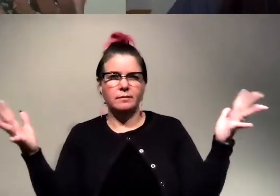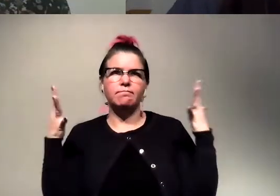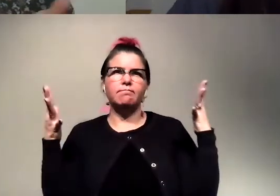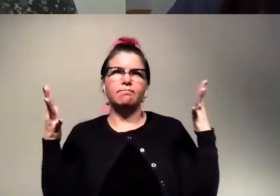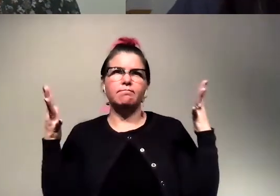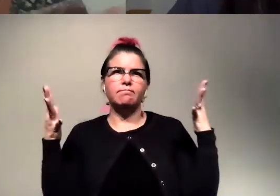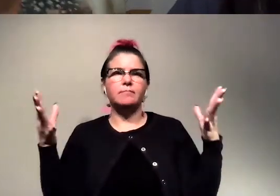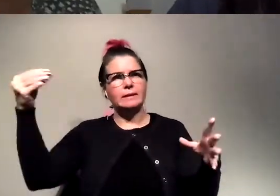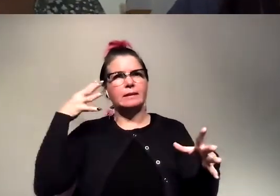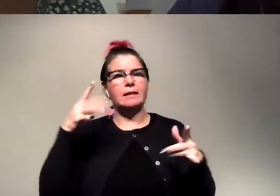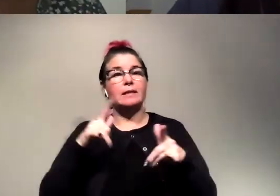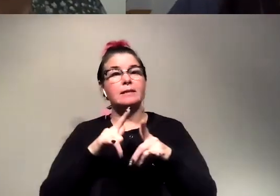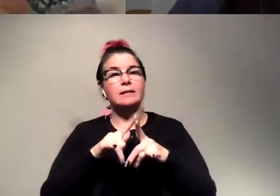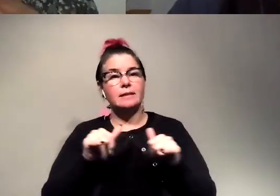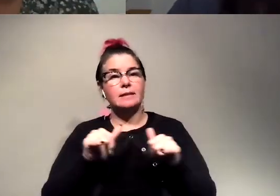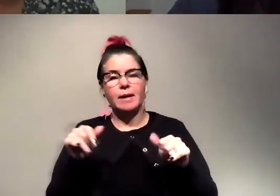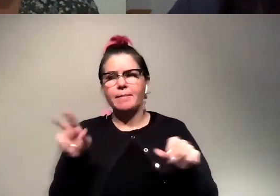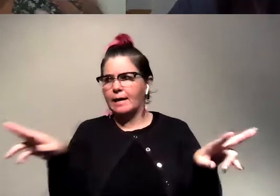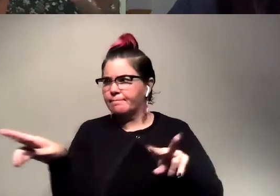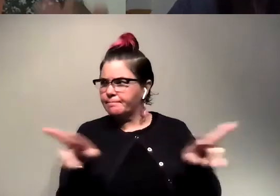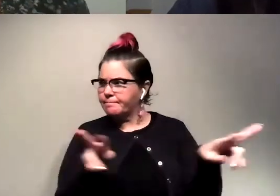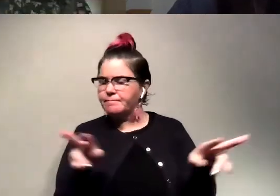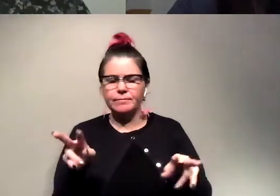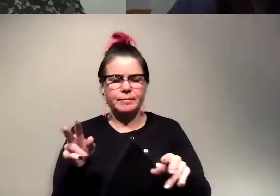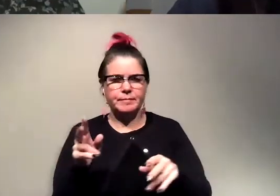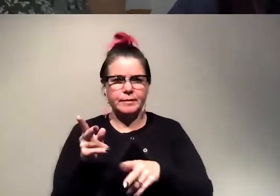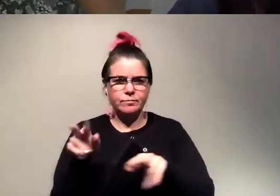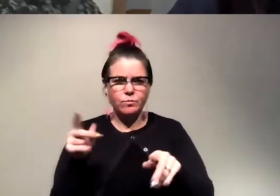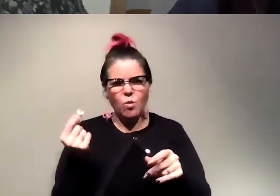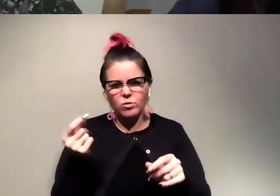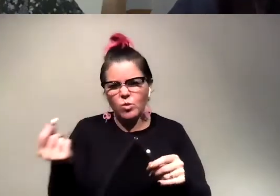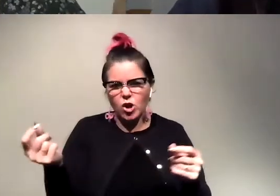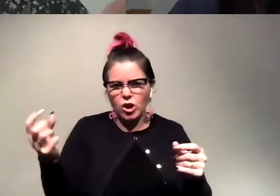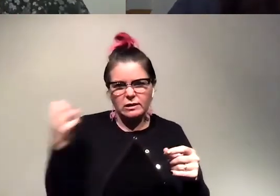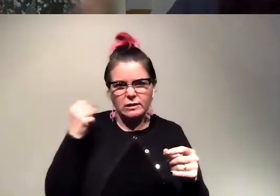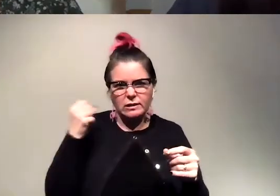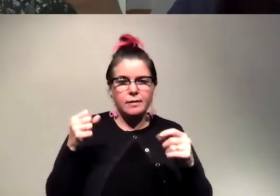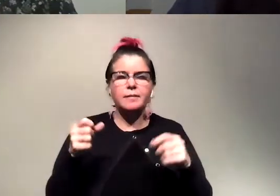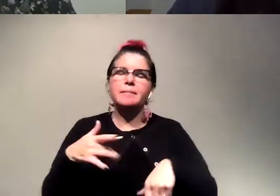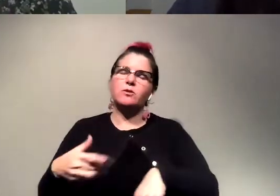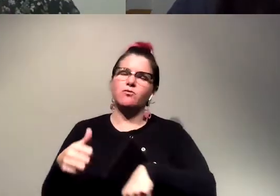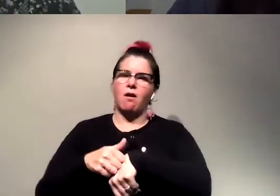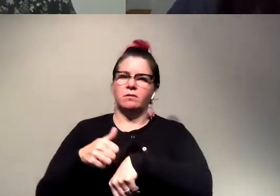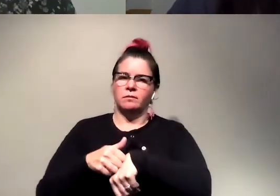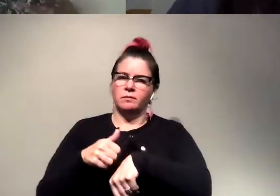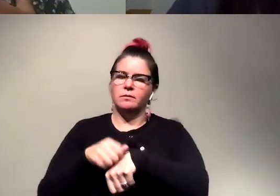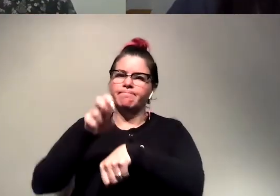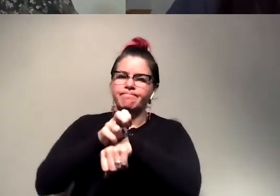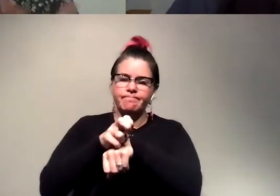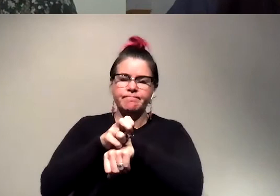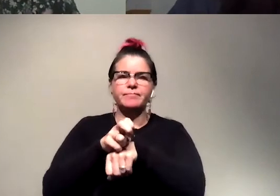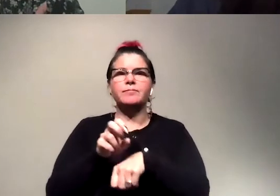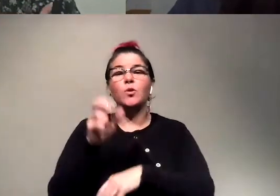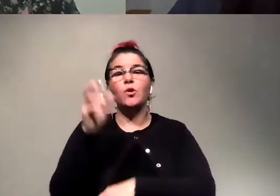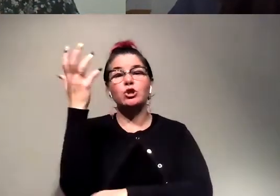but also where they have like a good lookout at what's going to come to them. So those places are usually rocks. They're usually on a rock, or if it's a tree